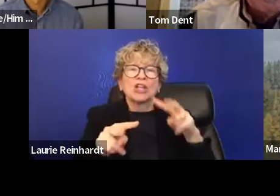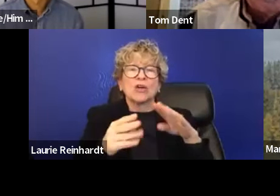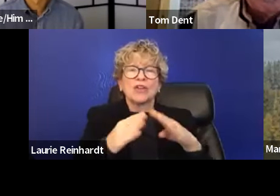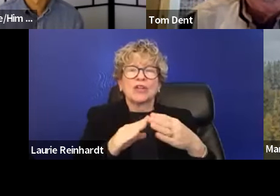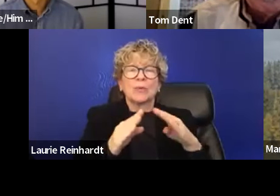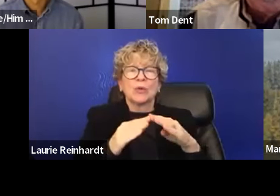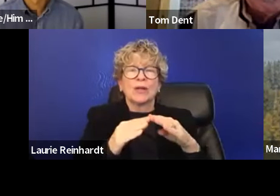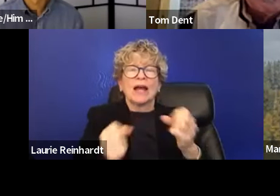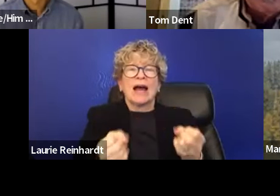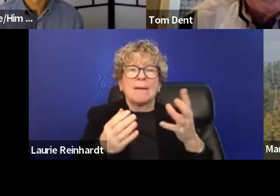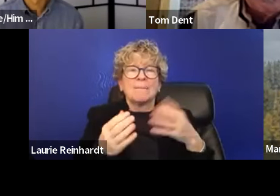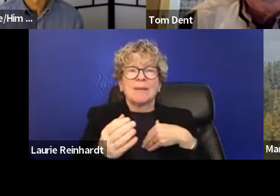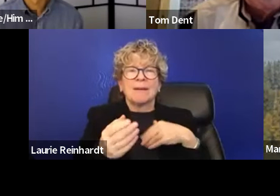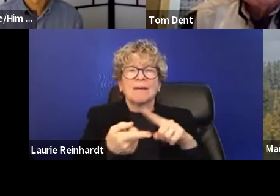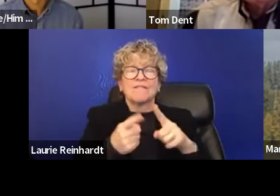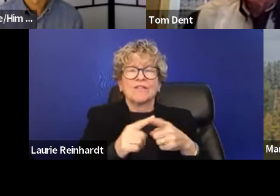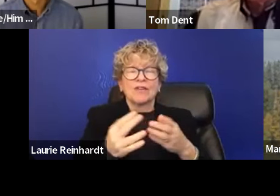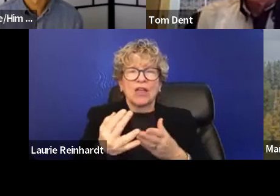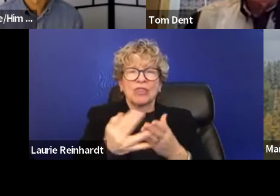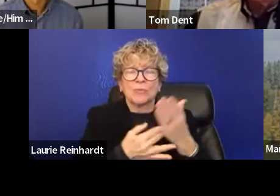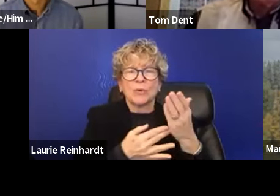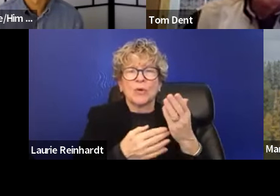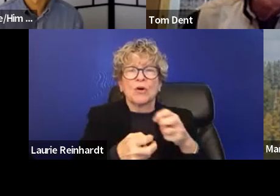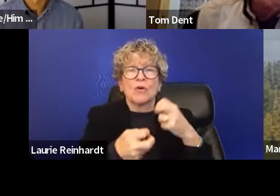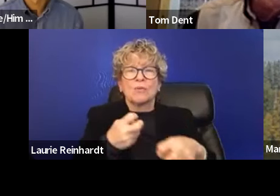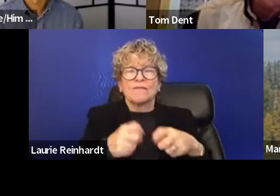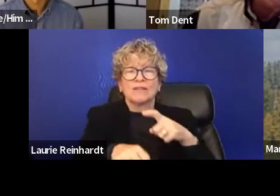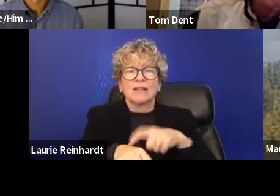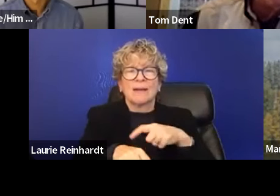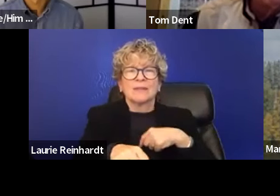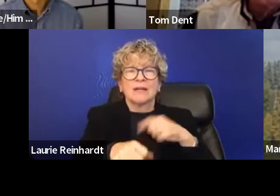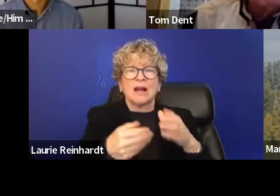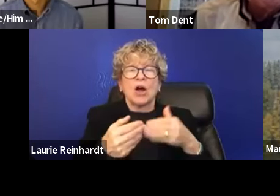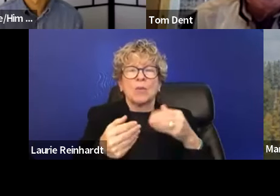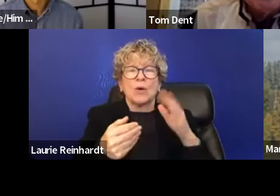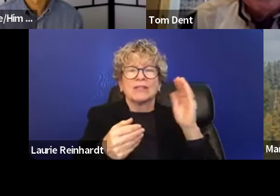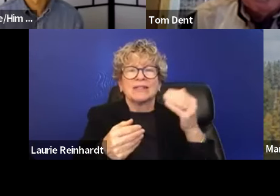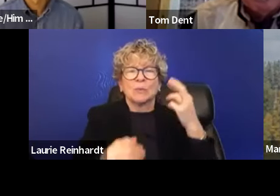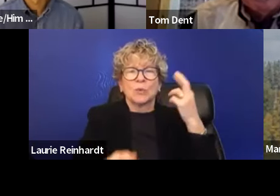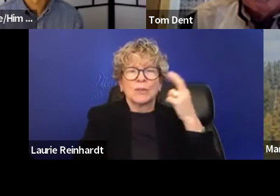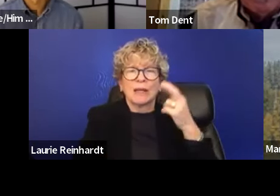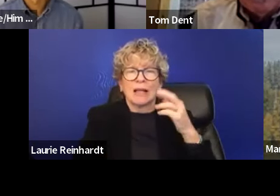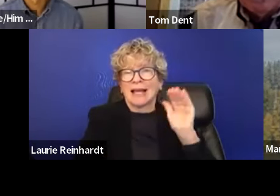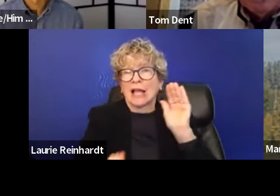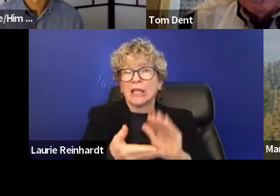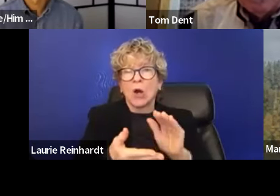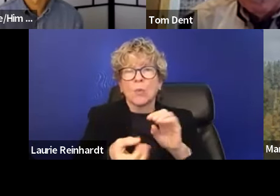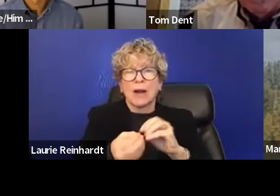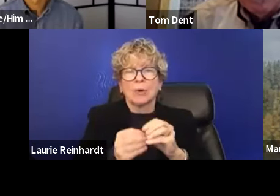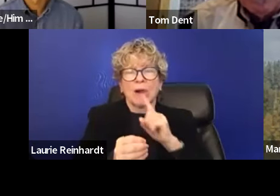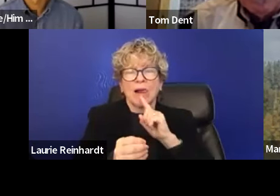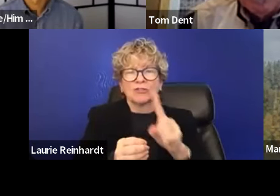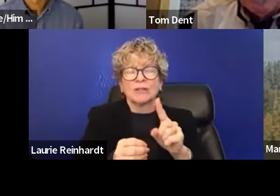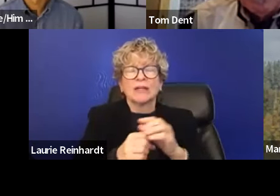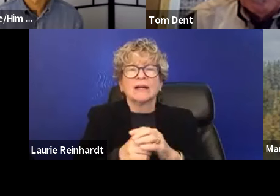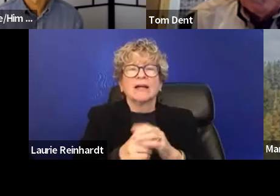at how many of my friends have gone through rough patches, and 40% seems almost reasonable, kind of low, actually. I spend